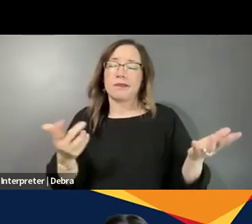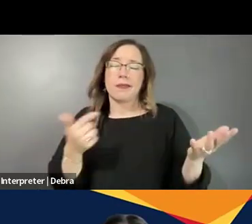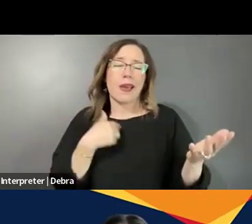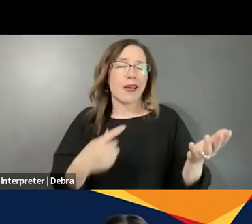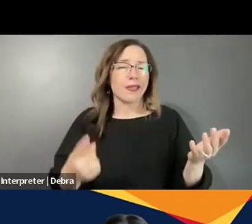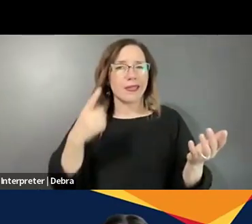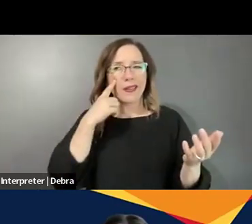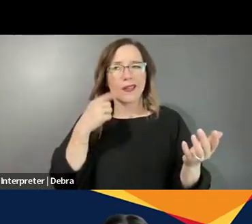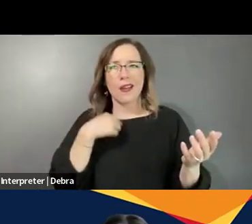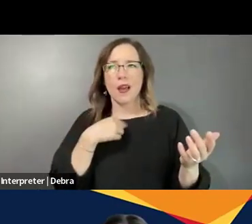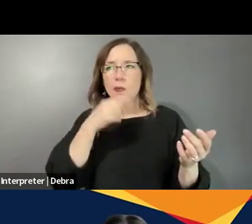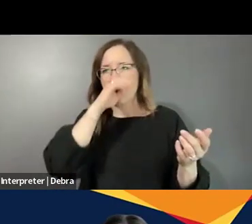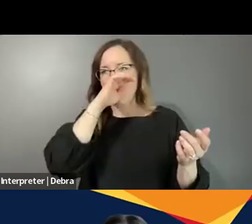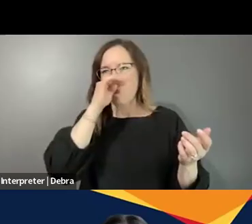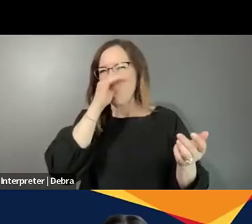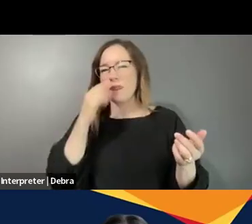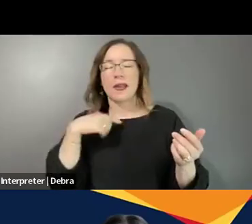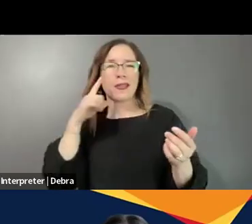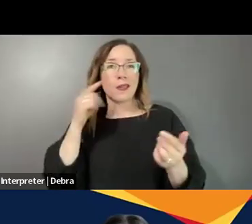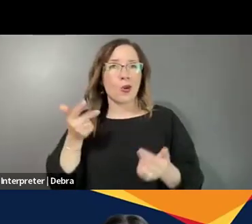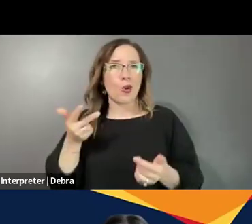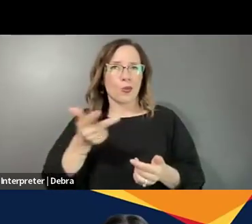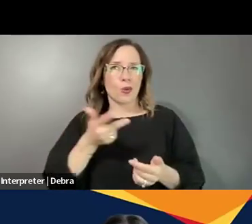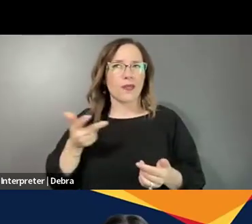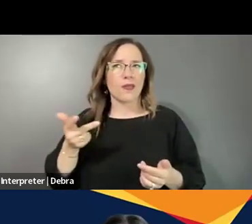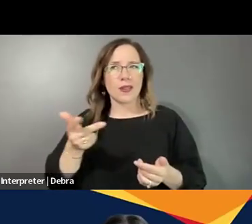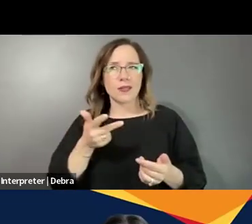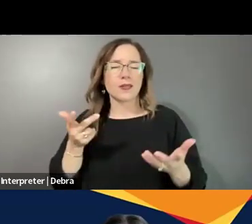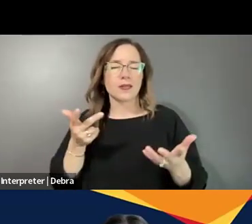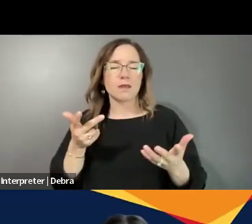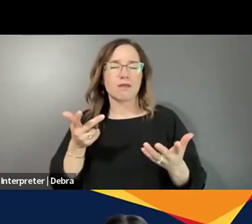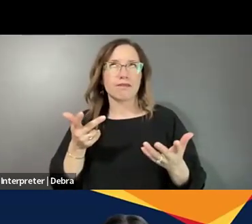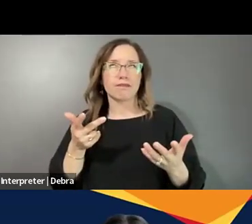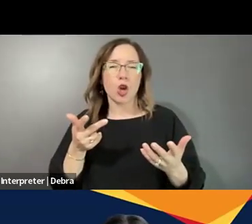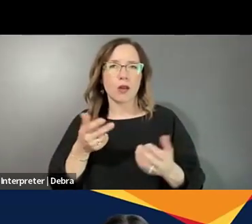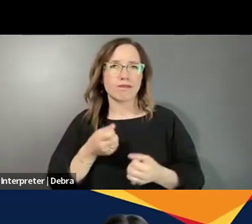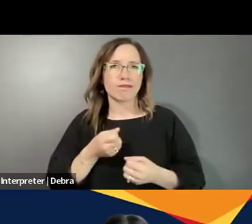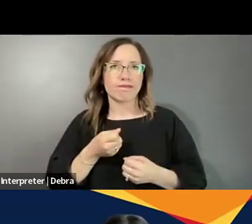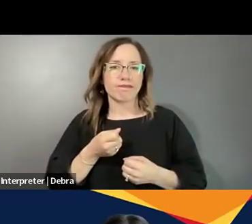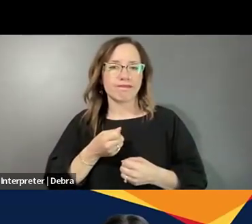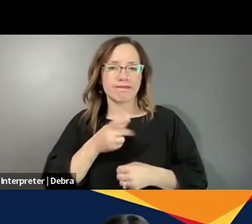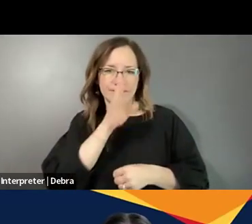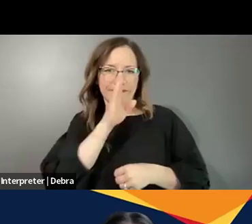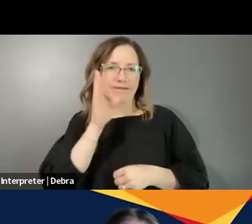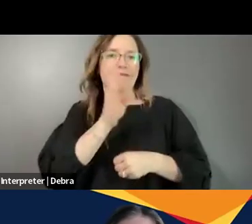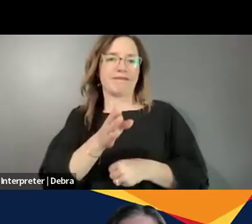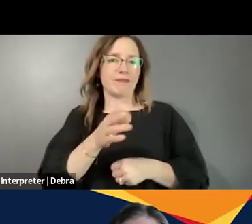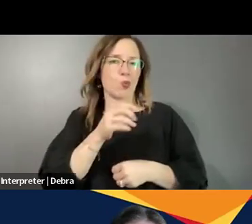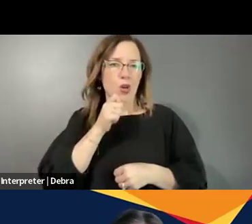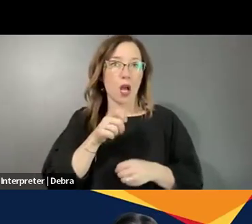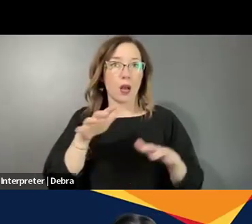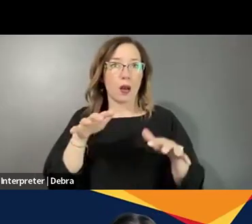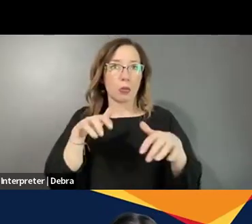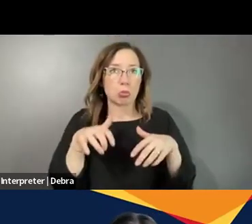think I think all three of us are very like outspoken people. We're not going to be like back down.